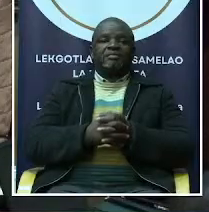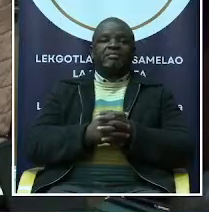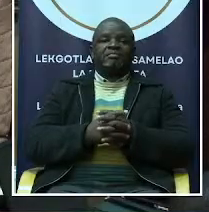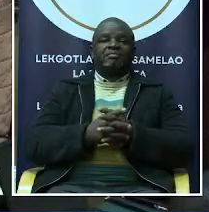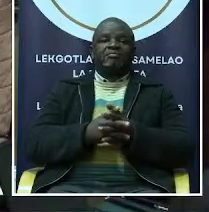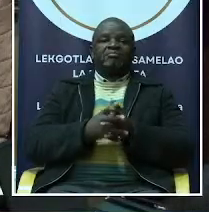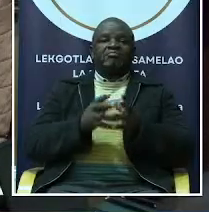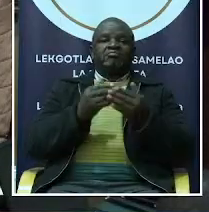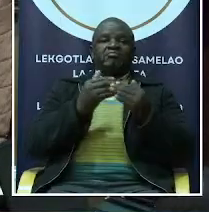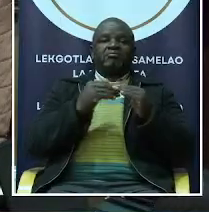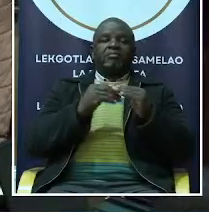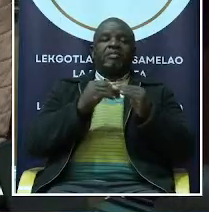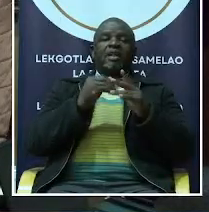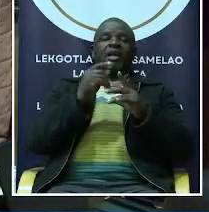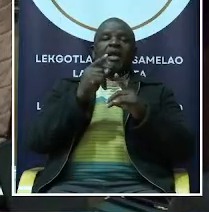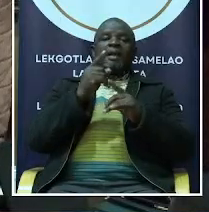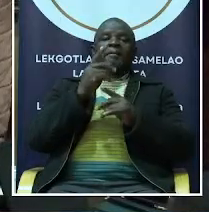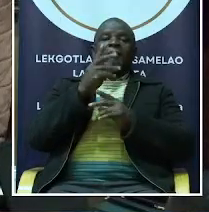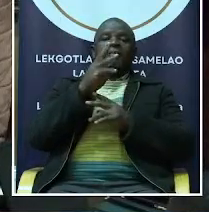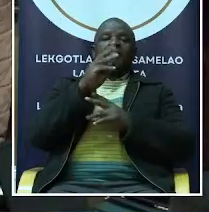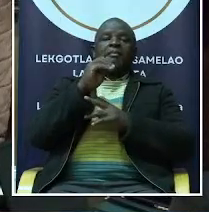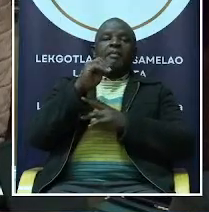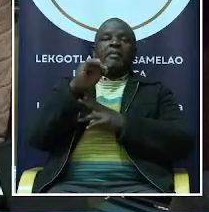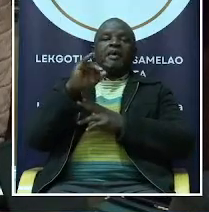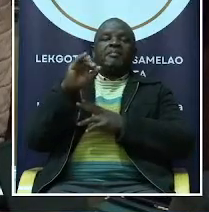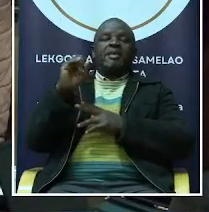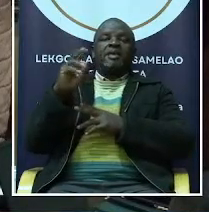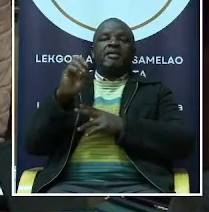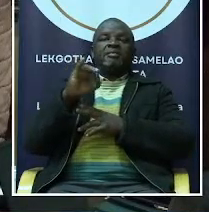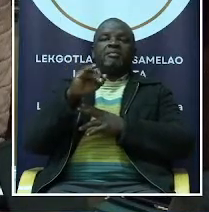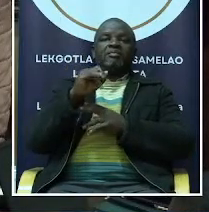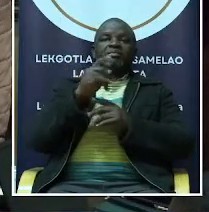Honorable Mami Mchochoko.